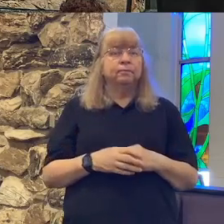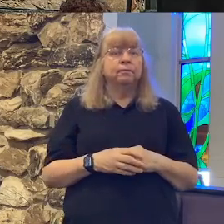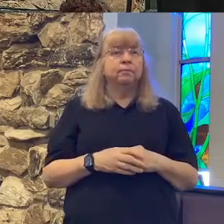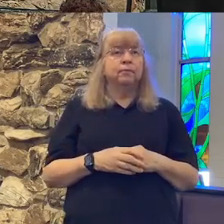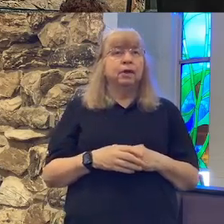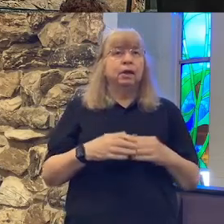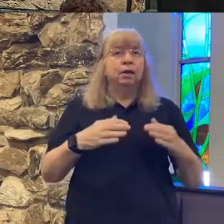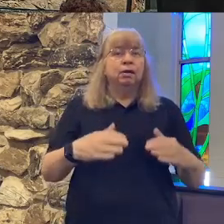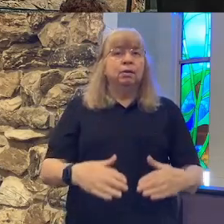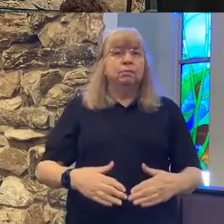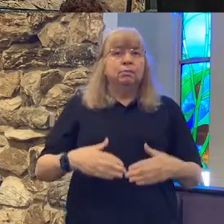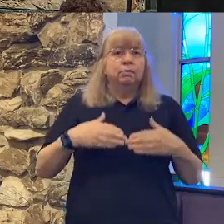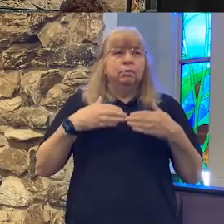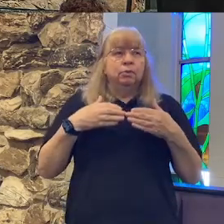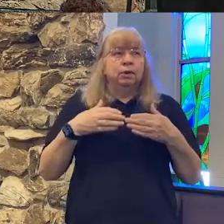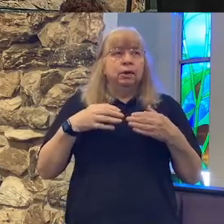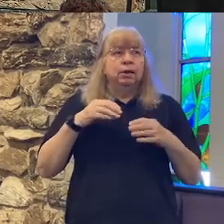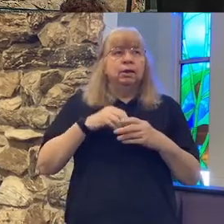breathing in your goodness,